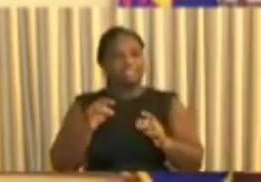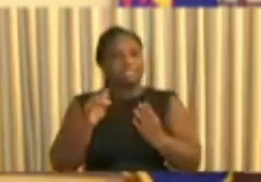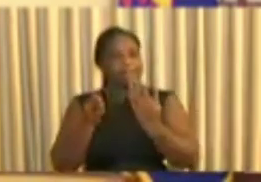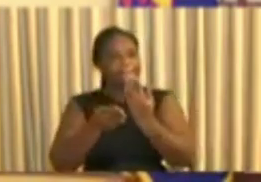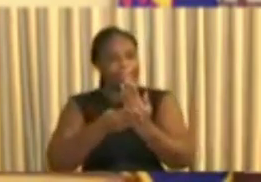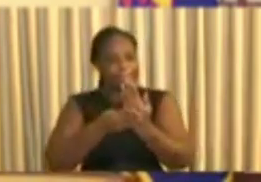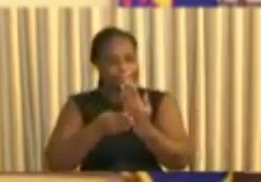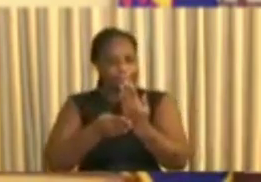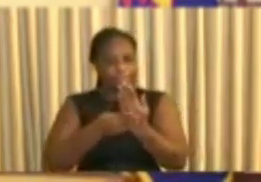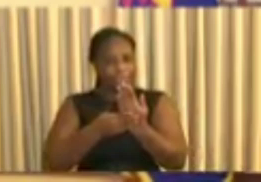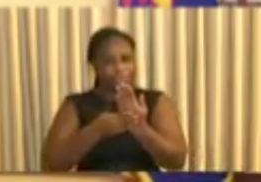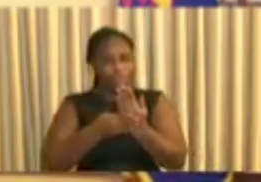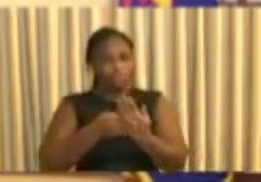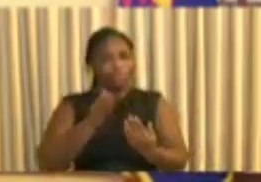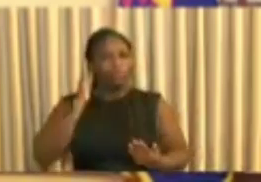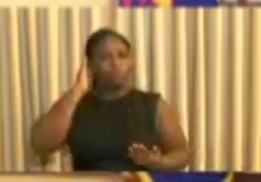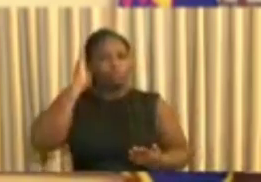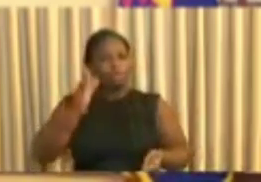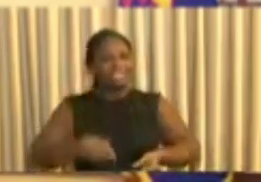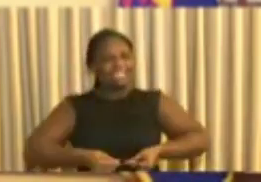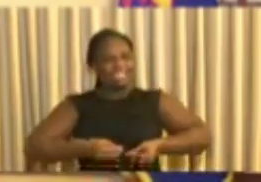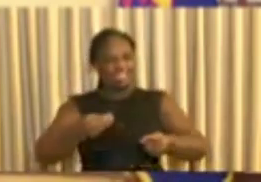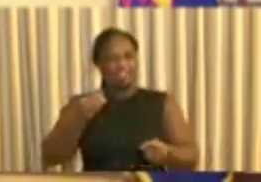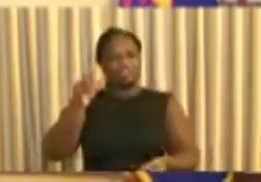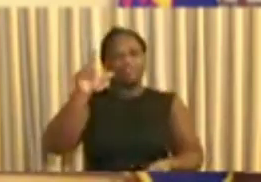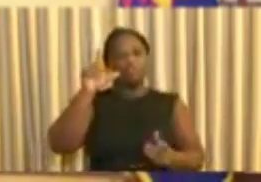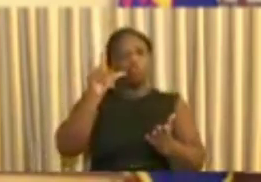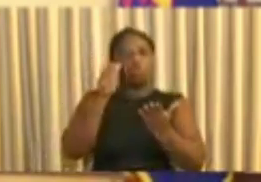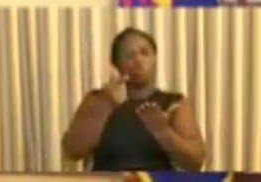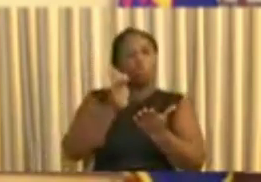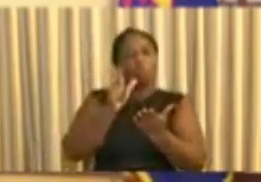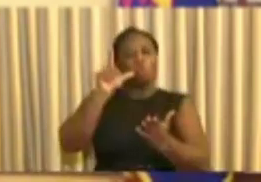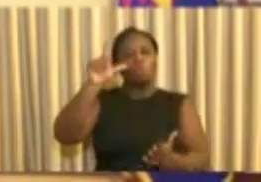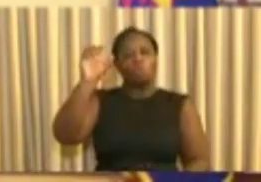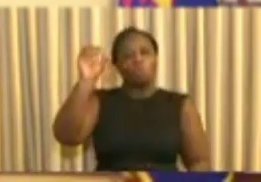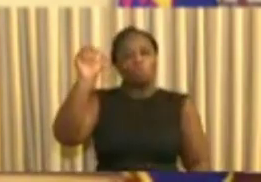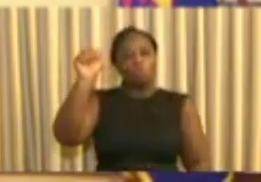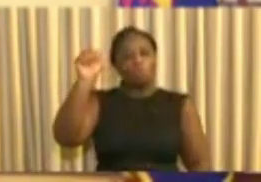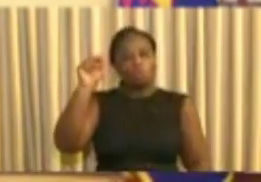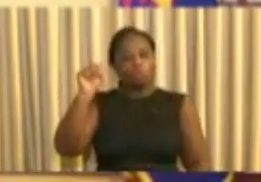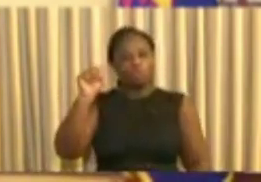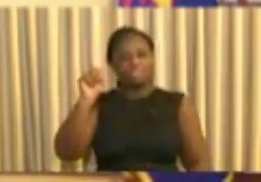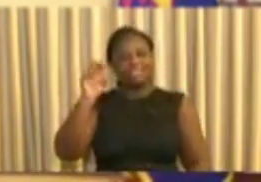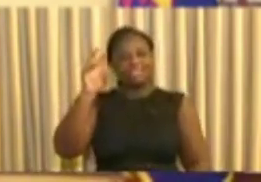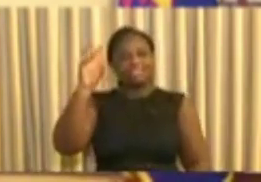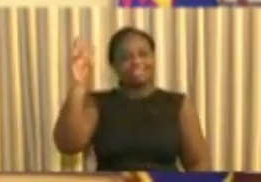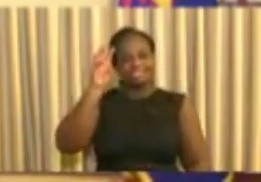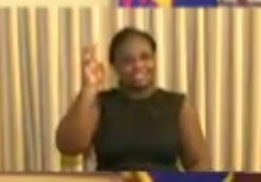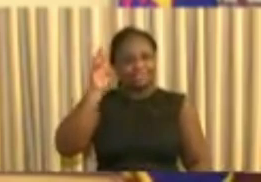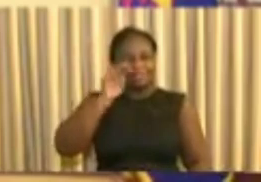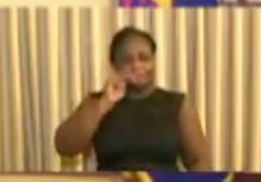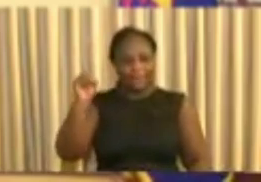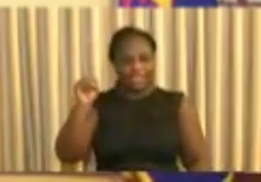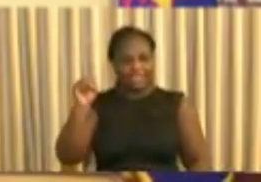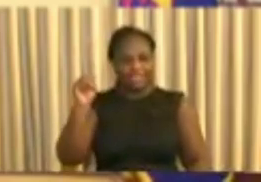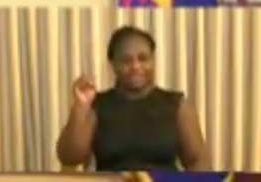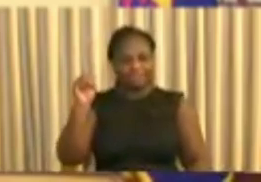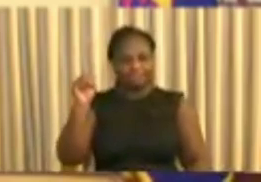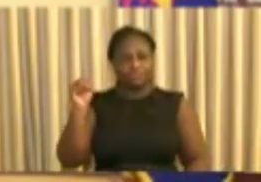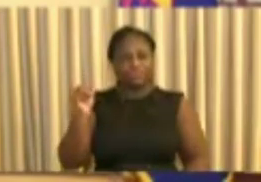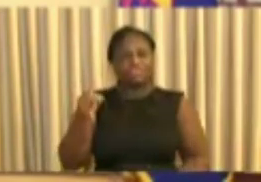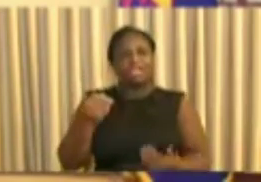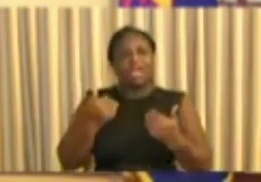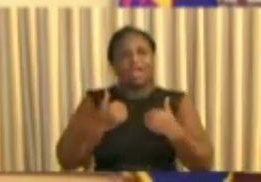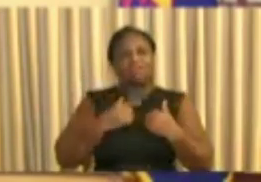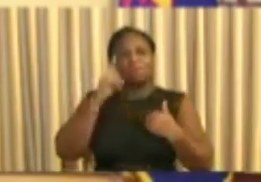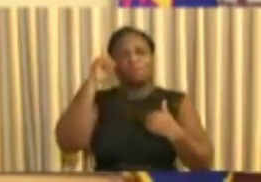banks, will roll out a soft loan scheme up to a total of 600 million CDs, which will